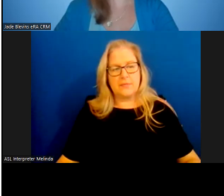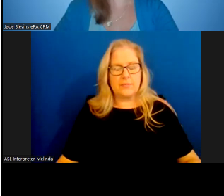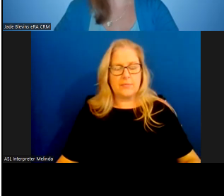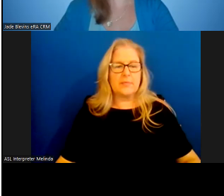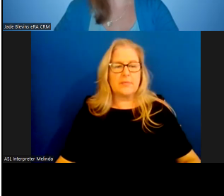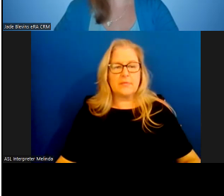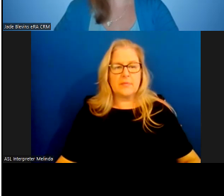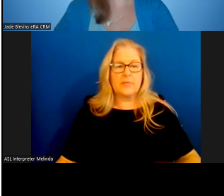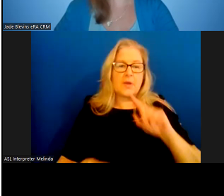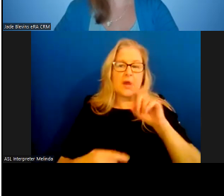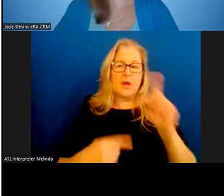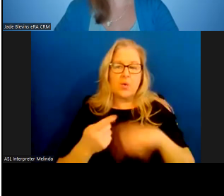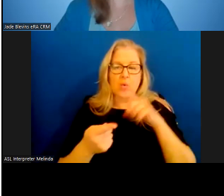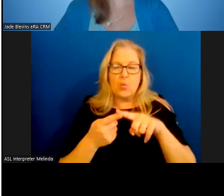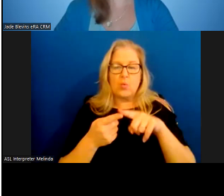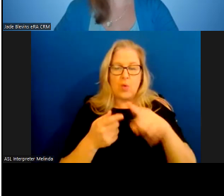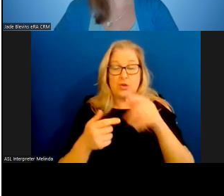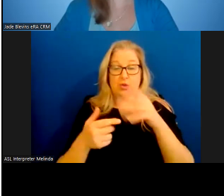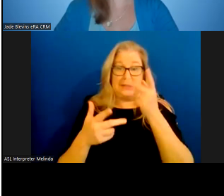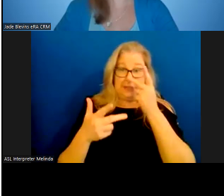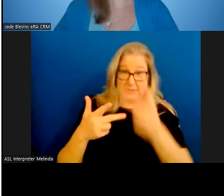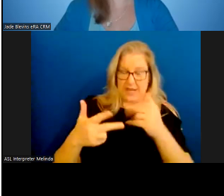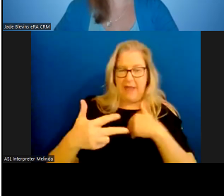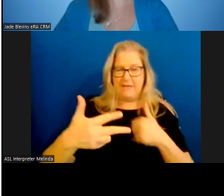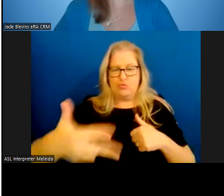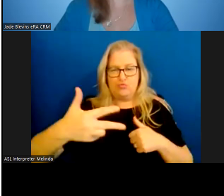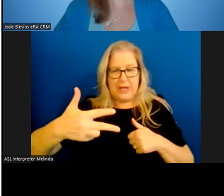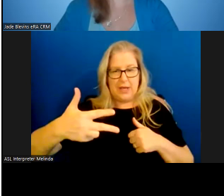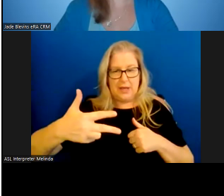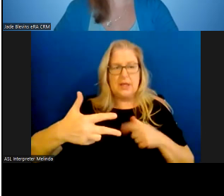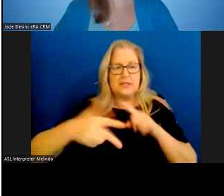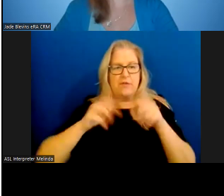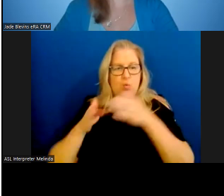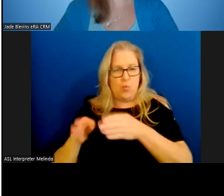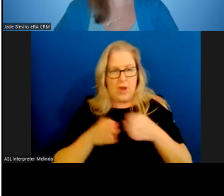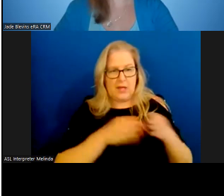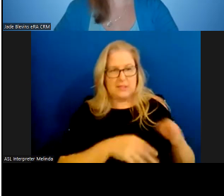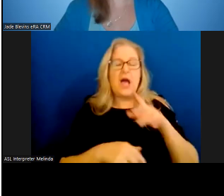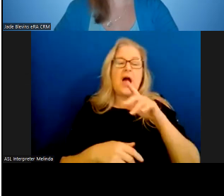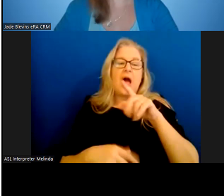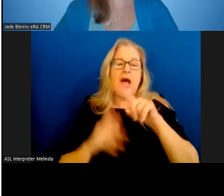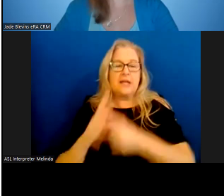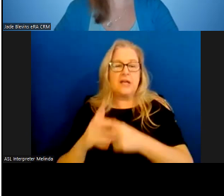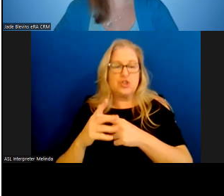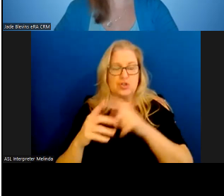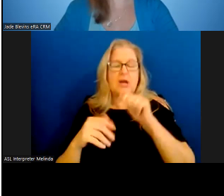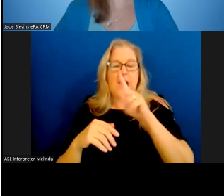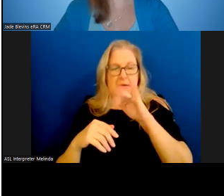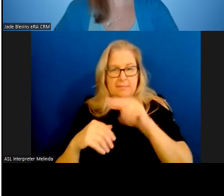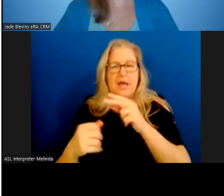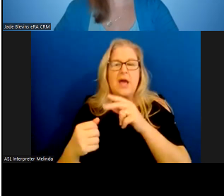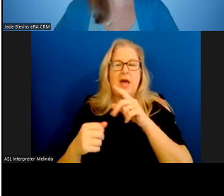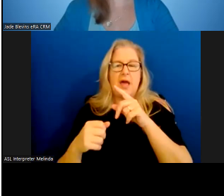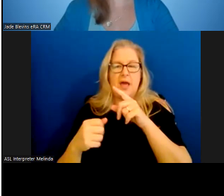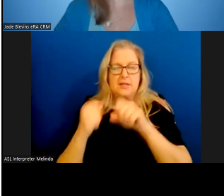When you come in, there are 3 methods that you can do this. Initiate assist through a funding opportunity